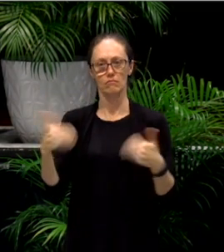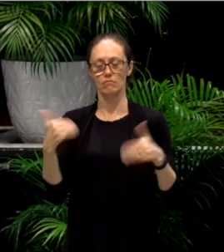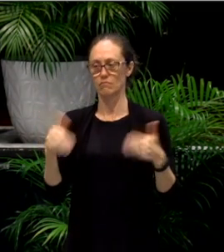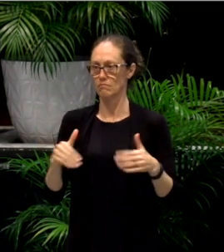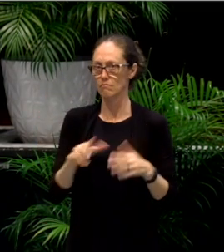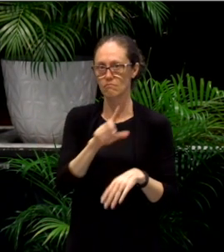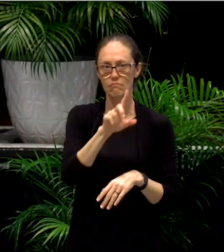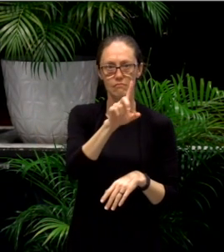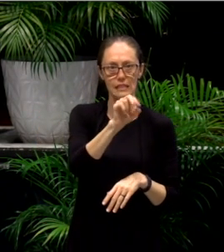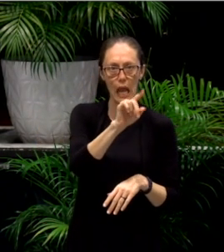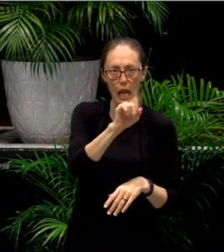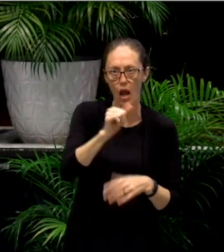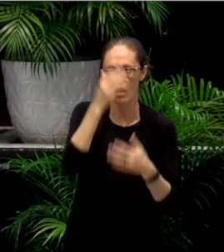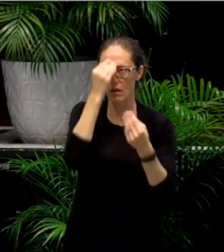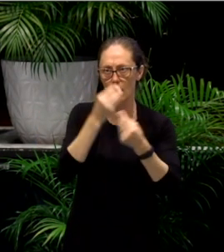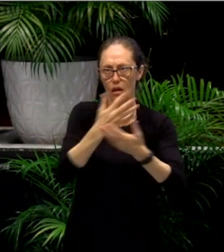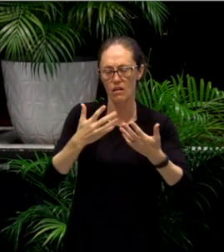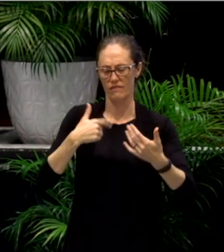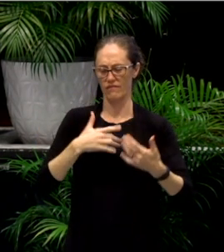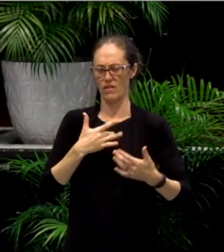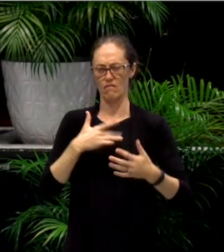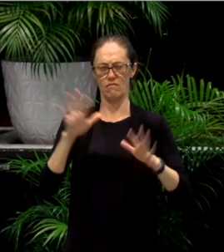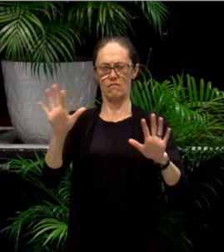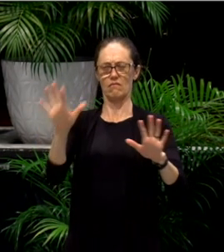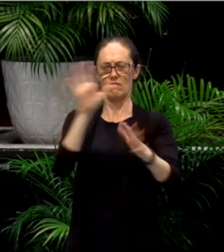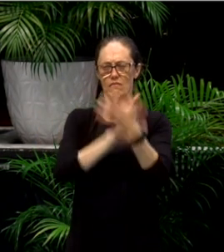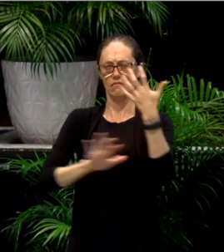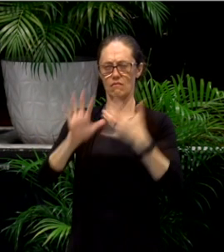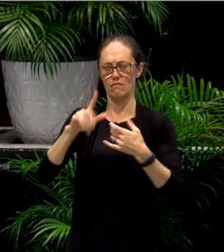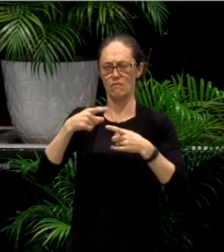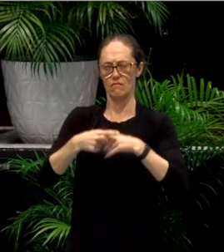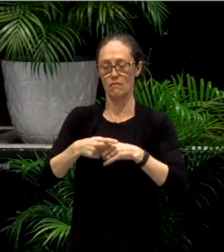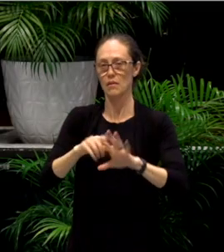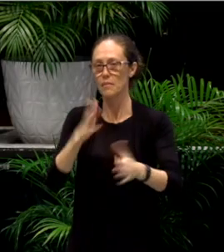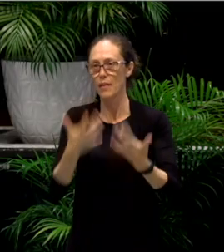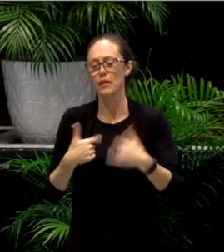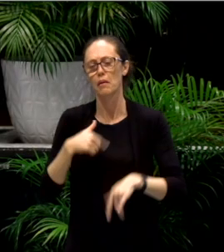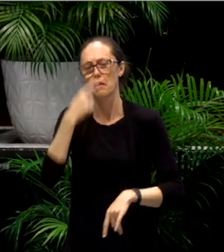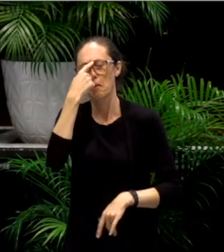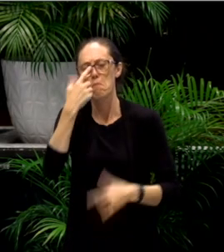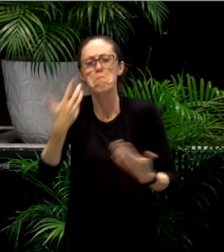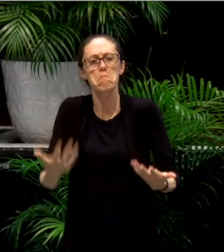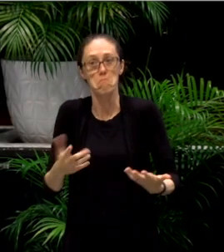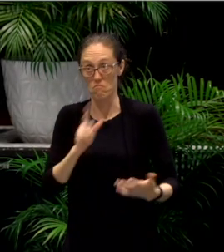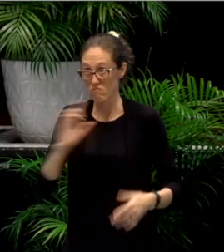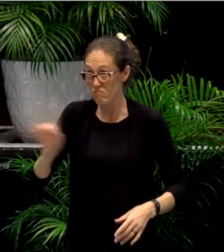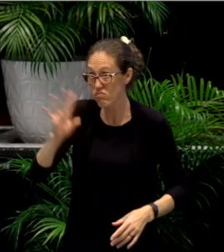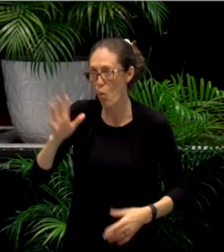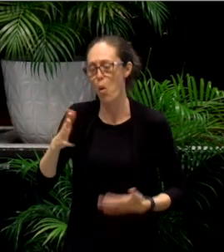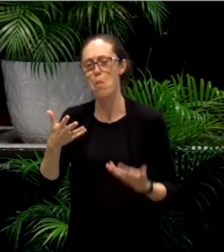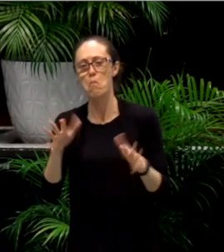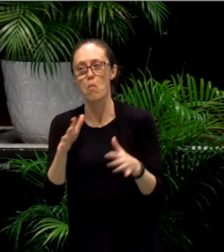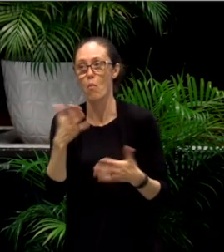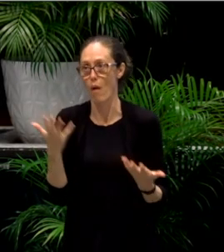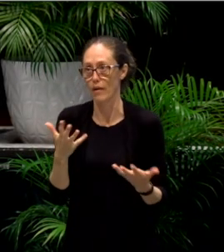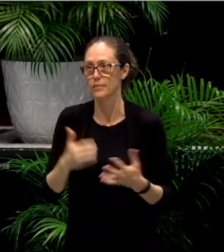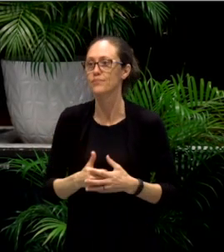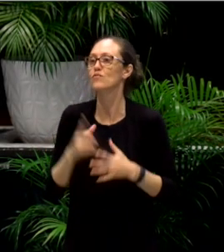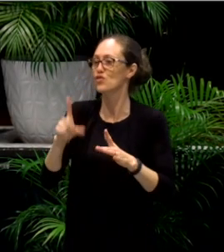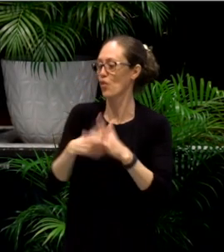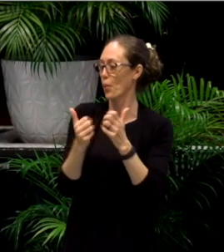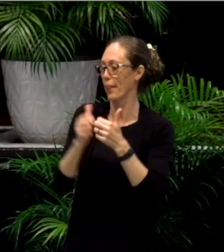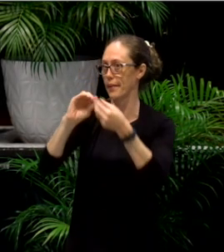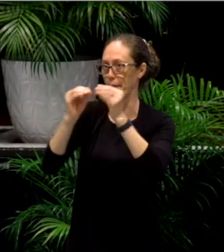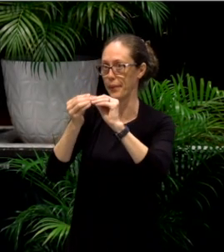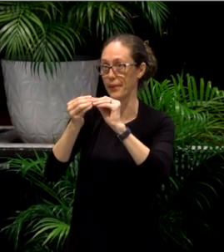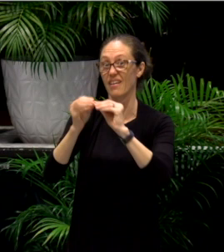conflicting data that's out there that may cause you to ask, how bad is it really? And we start with a number that all of